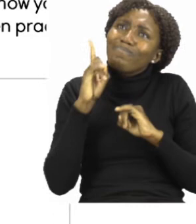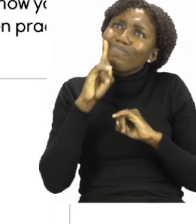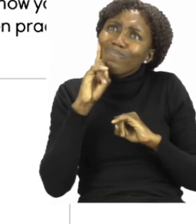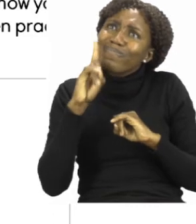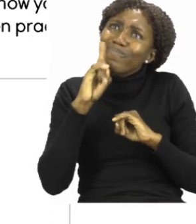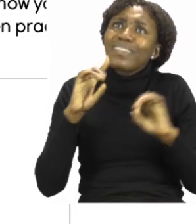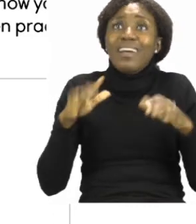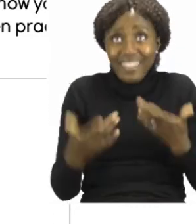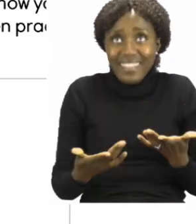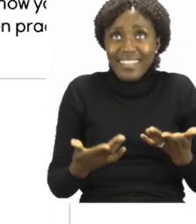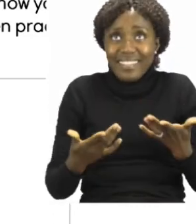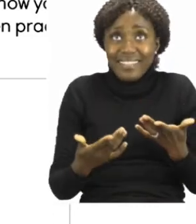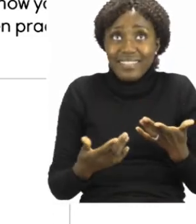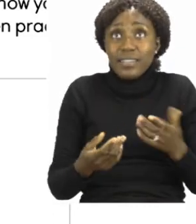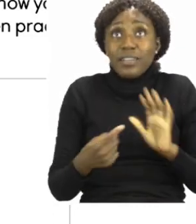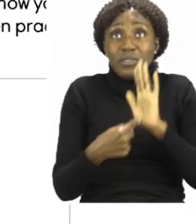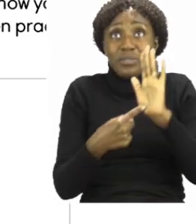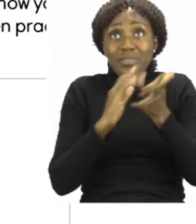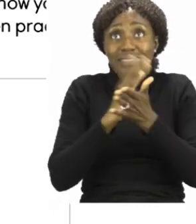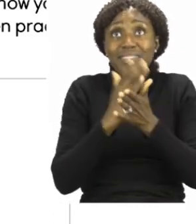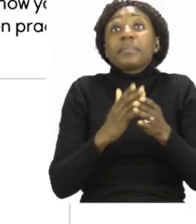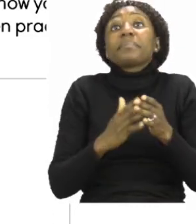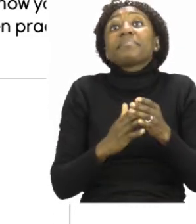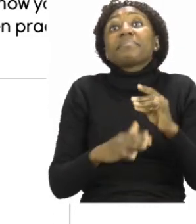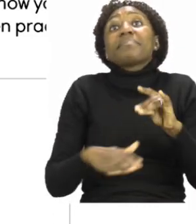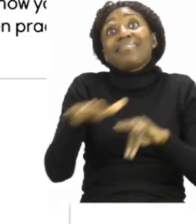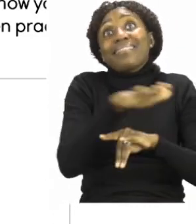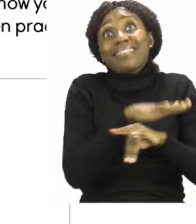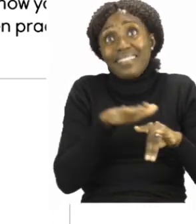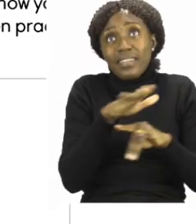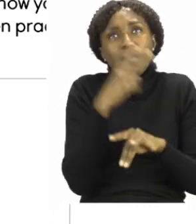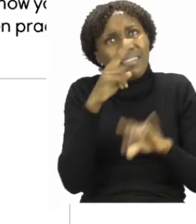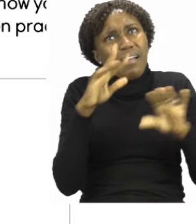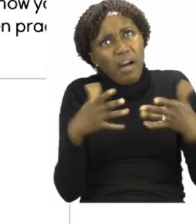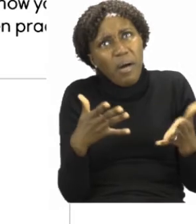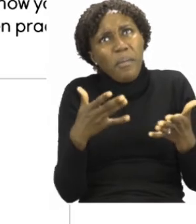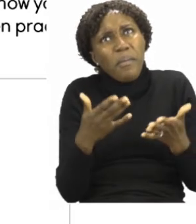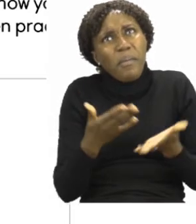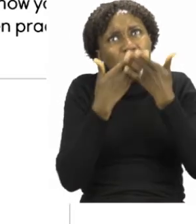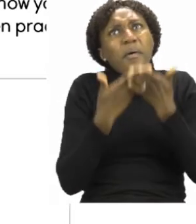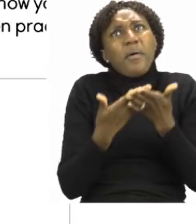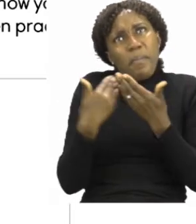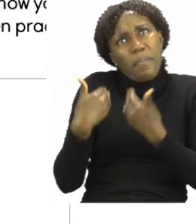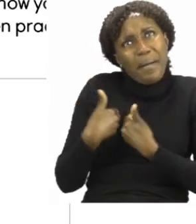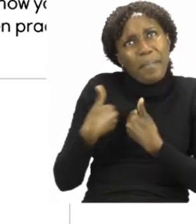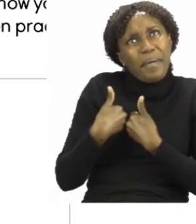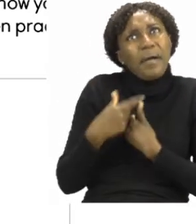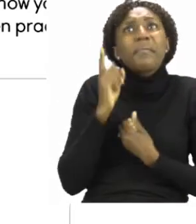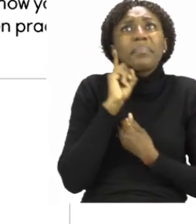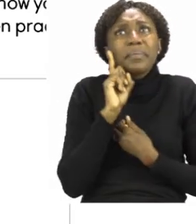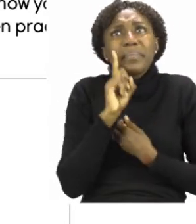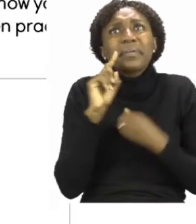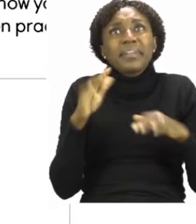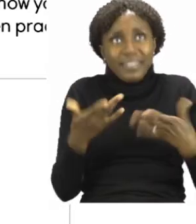I have a few animals on the board and we're going to take a look at them and see how we can take care of them. Let's take a look